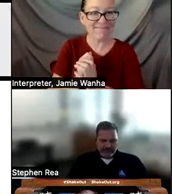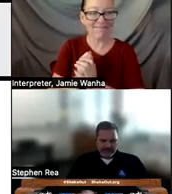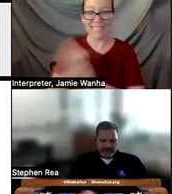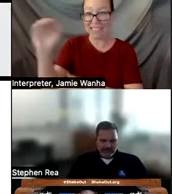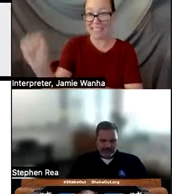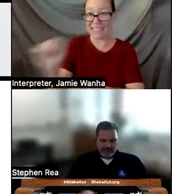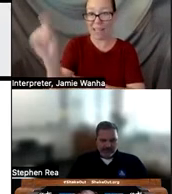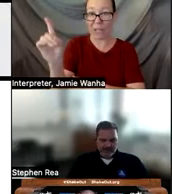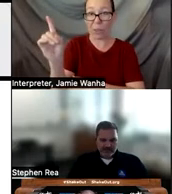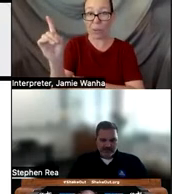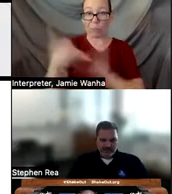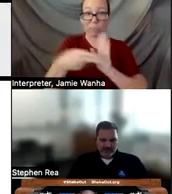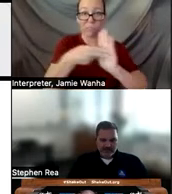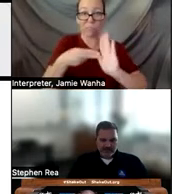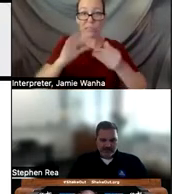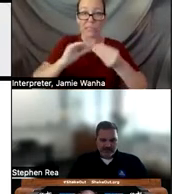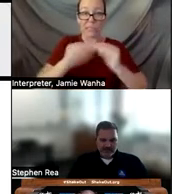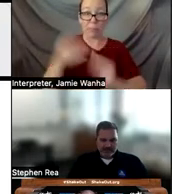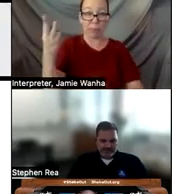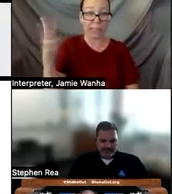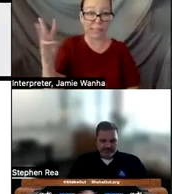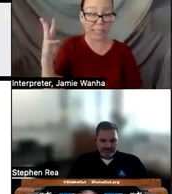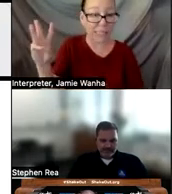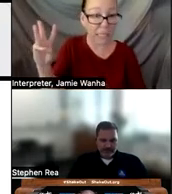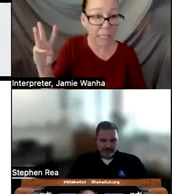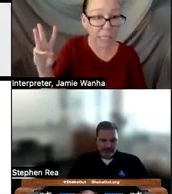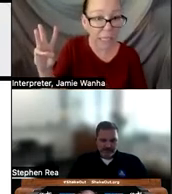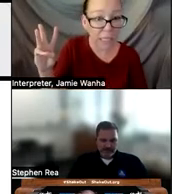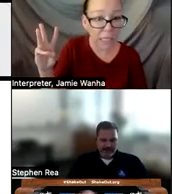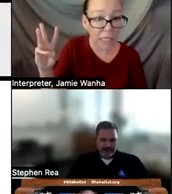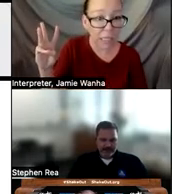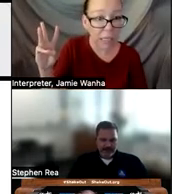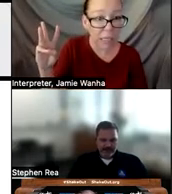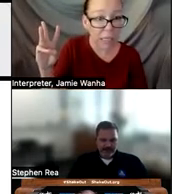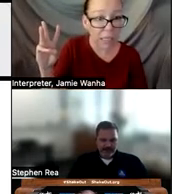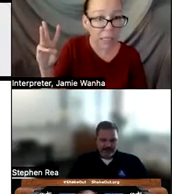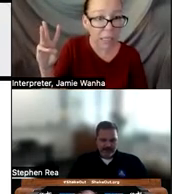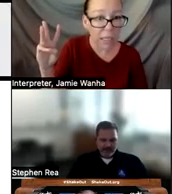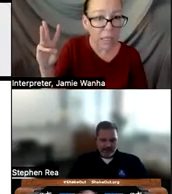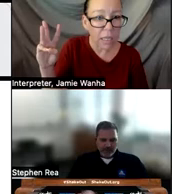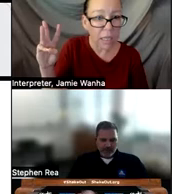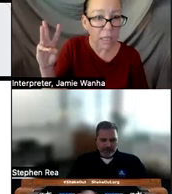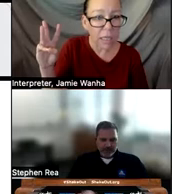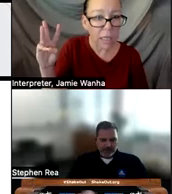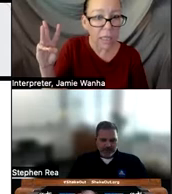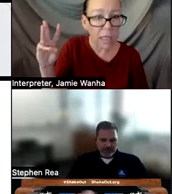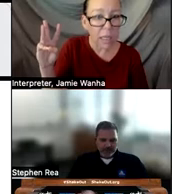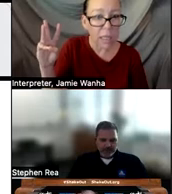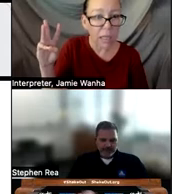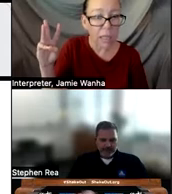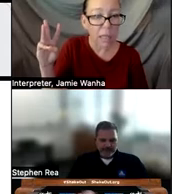as the county with the most risk. We're in that very high risk category, with